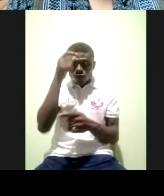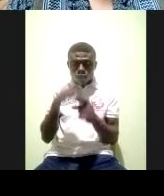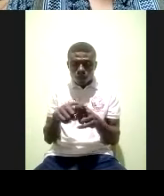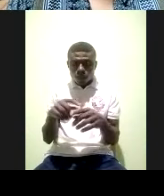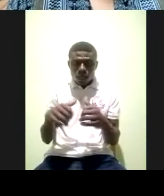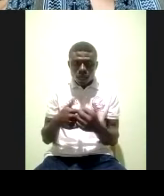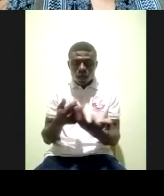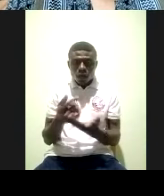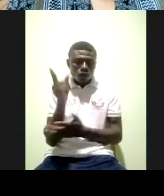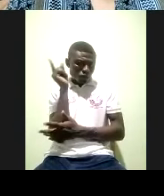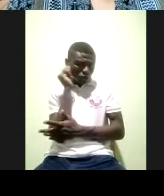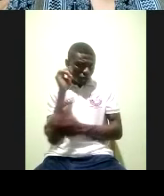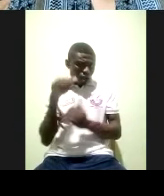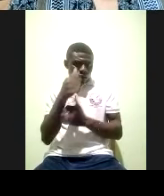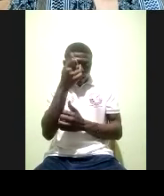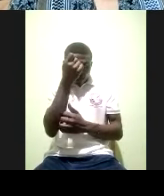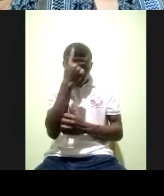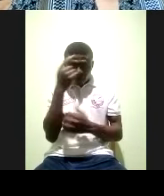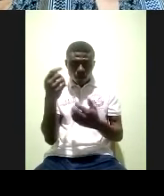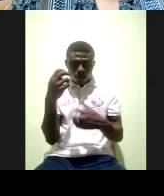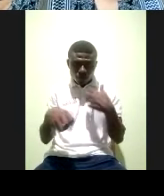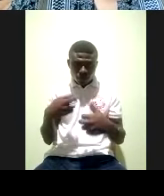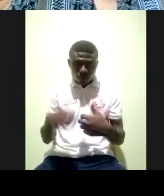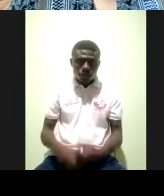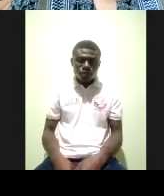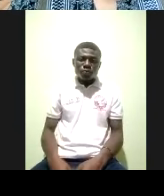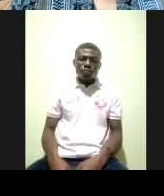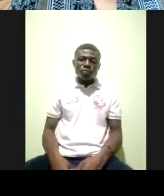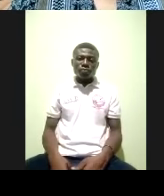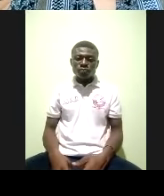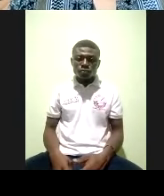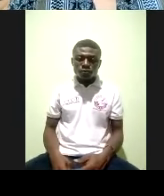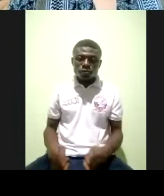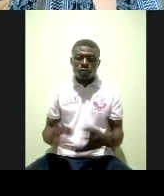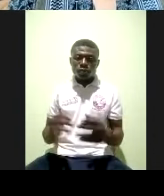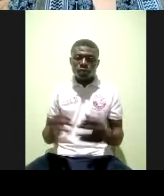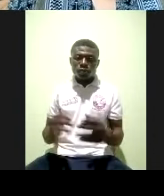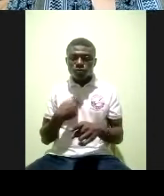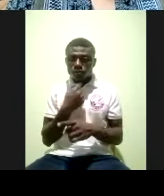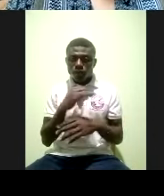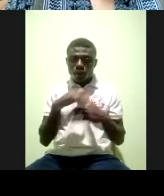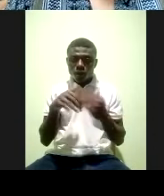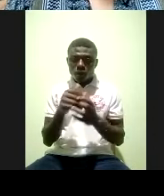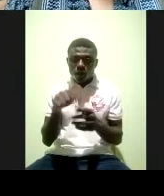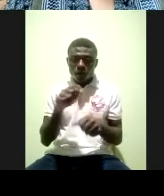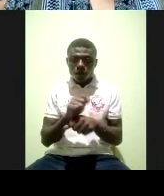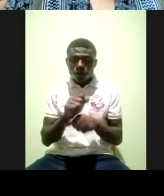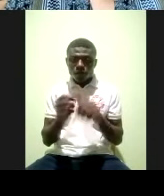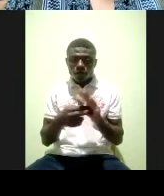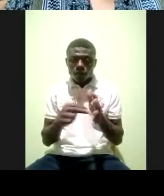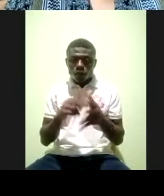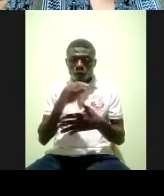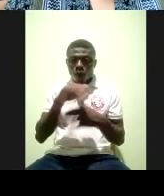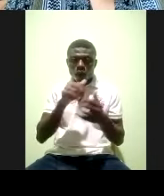the letters. Now, as far as the encoding, the spellings goes,